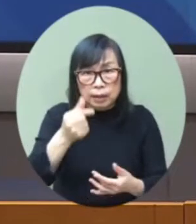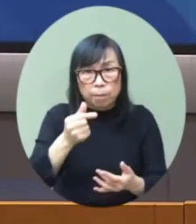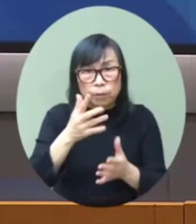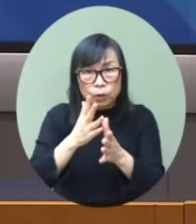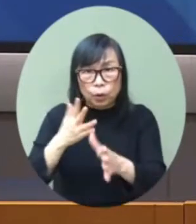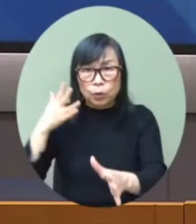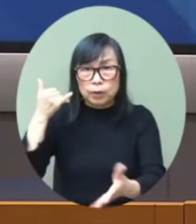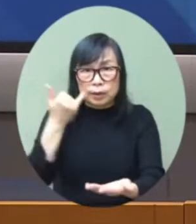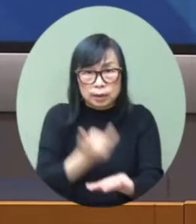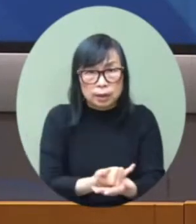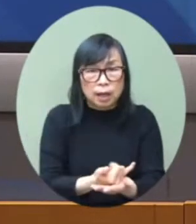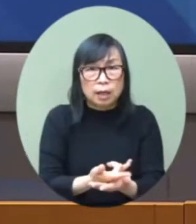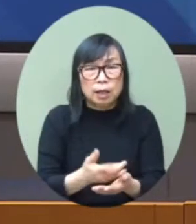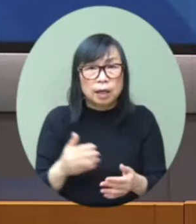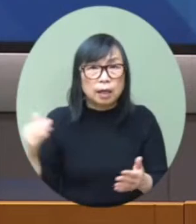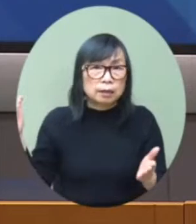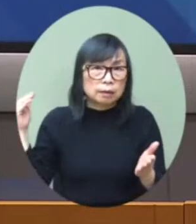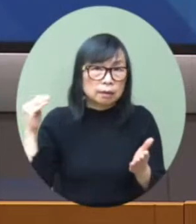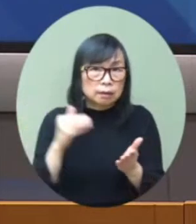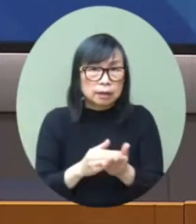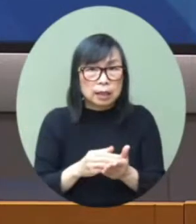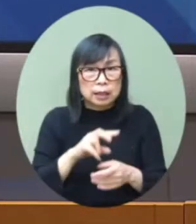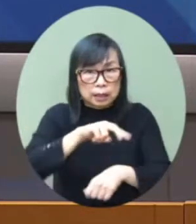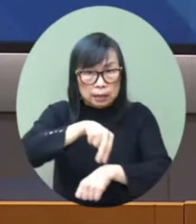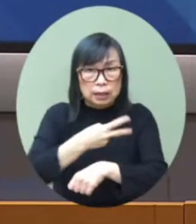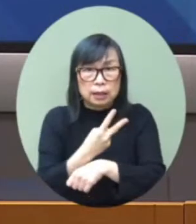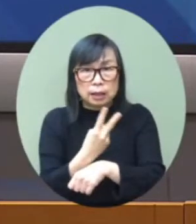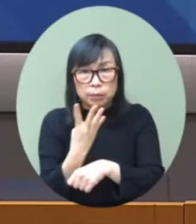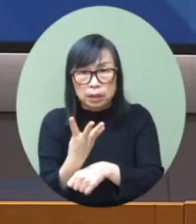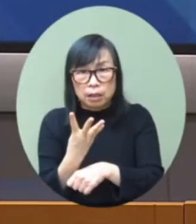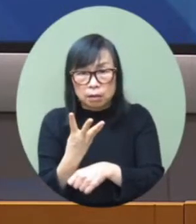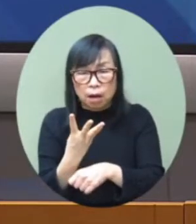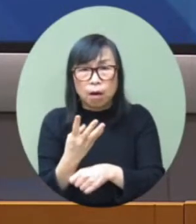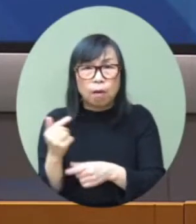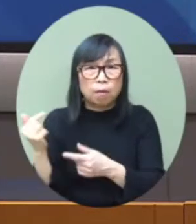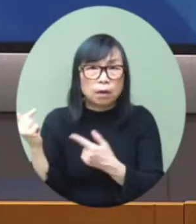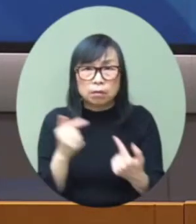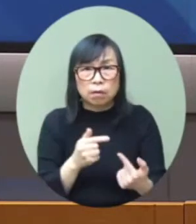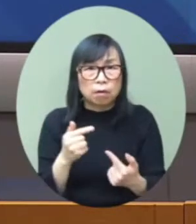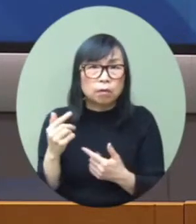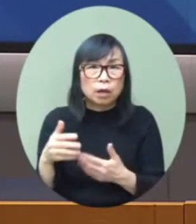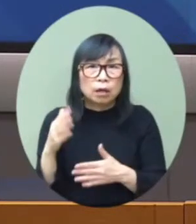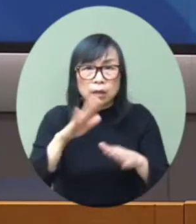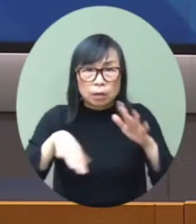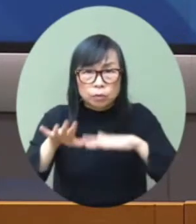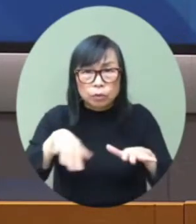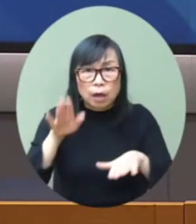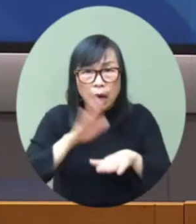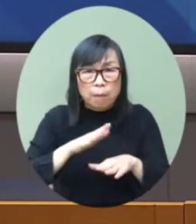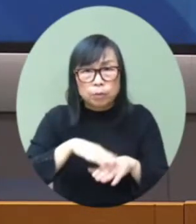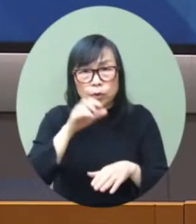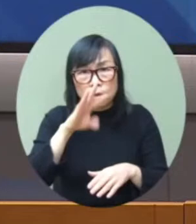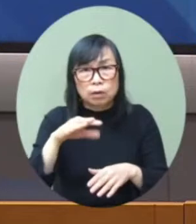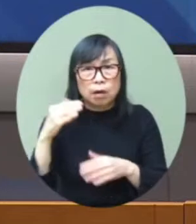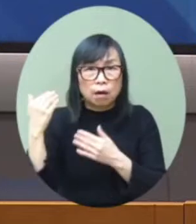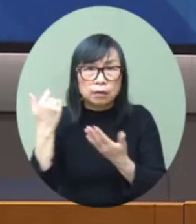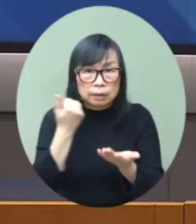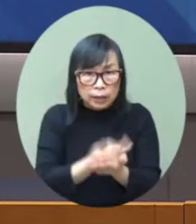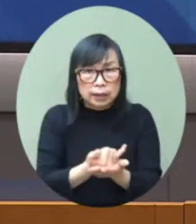We have 10 such teams. They've been working around the clock